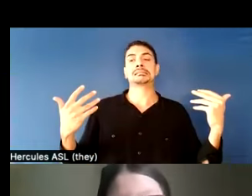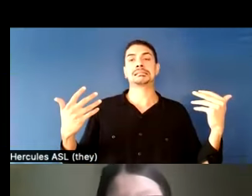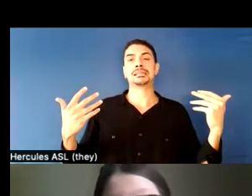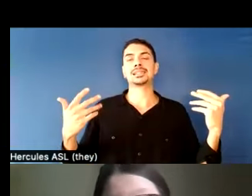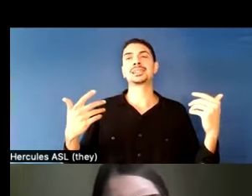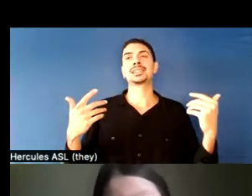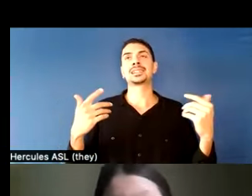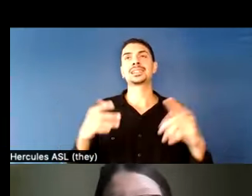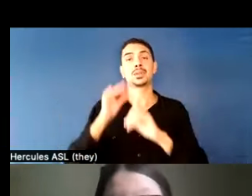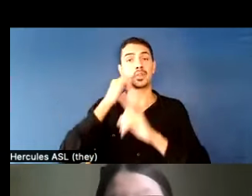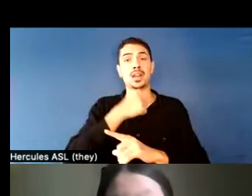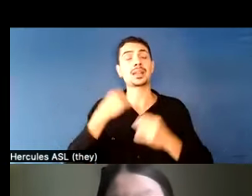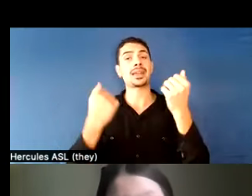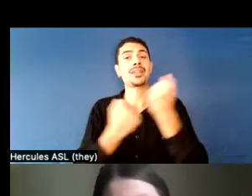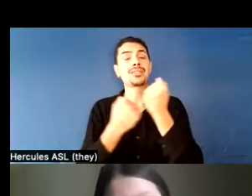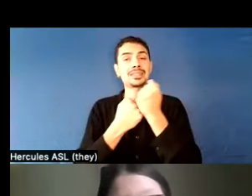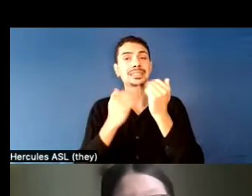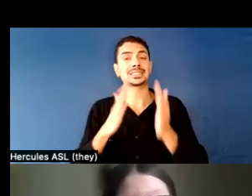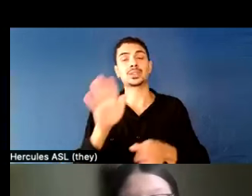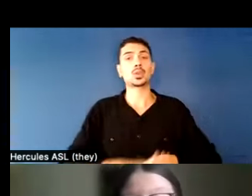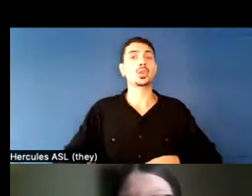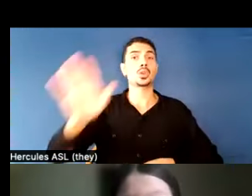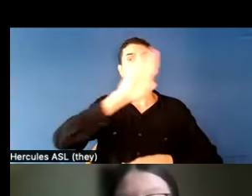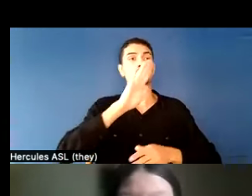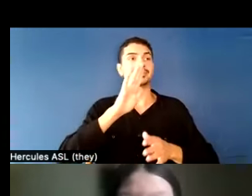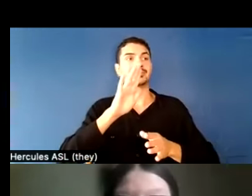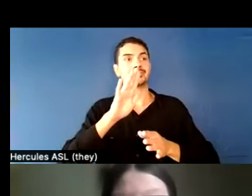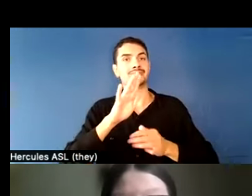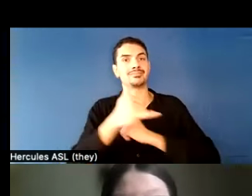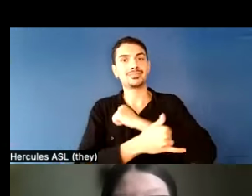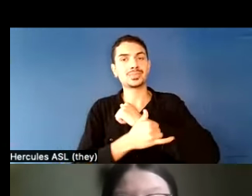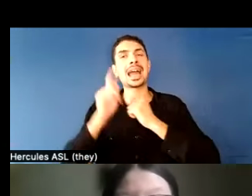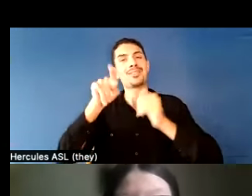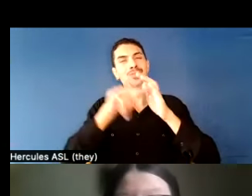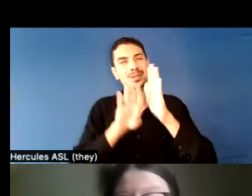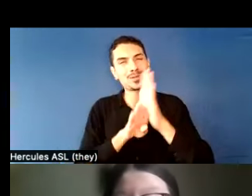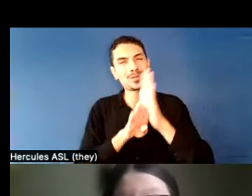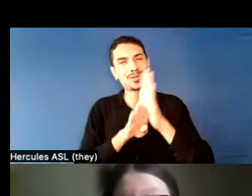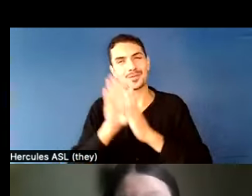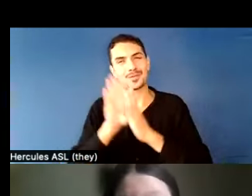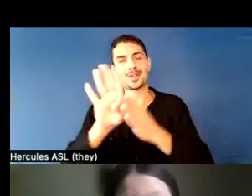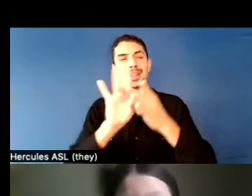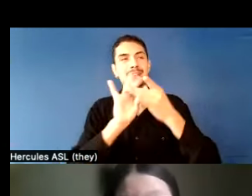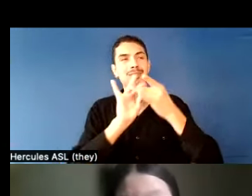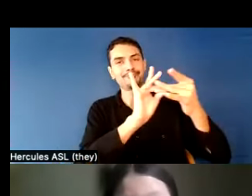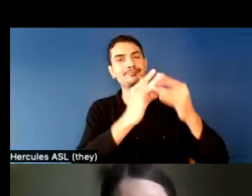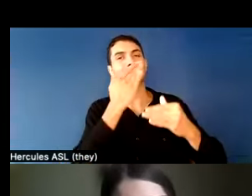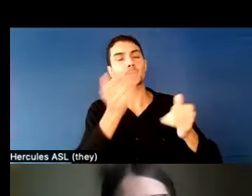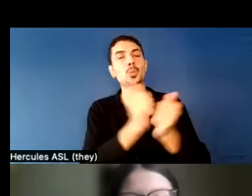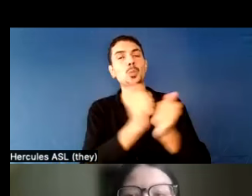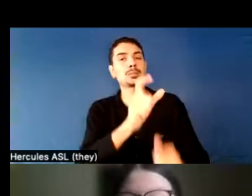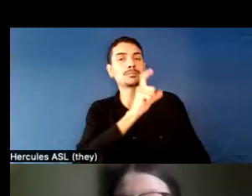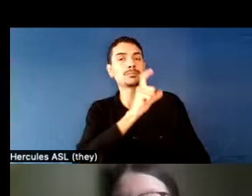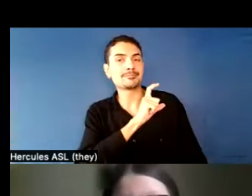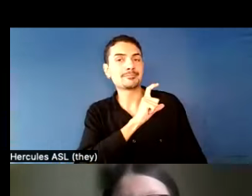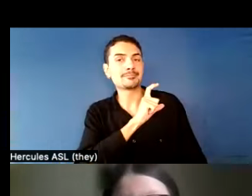where, particularly for many advocates across the country, they've had to develop a strong relationship with law enforcement and other systems,